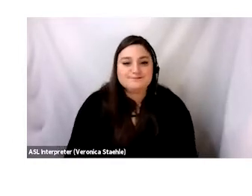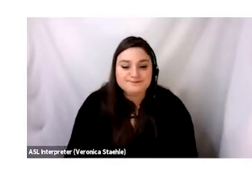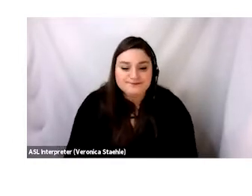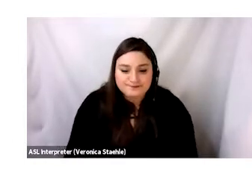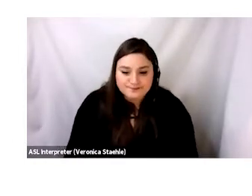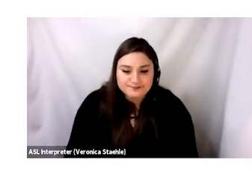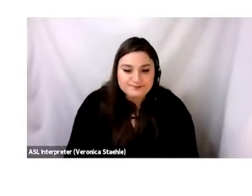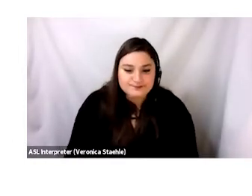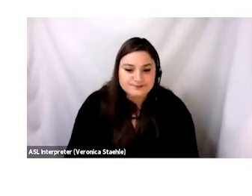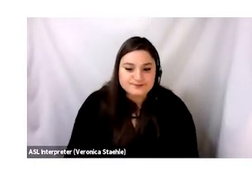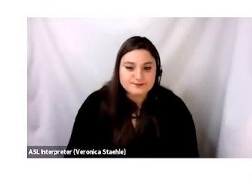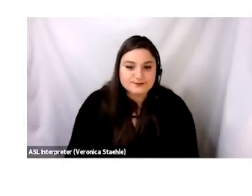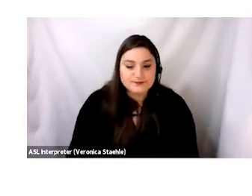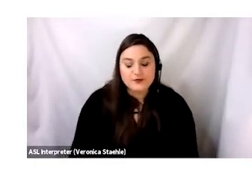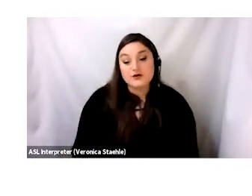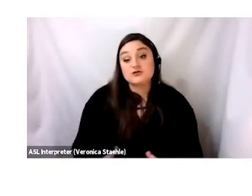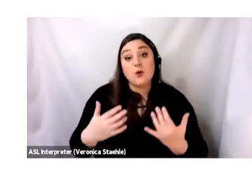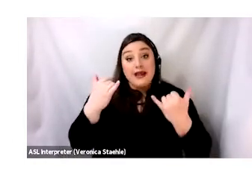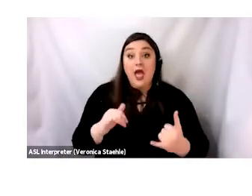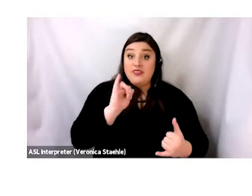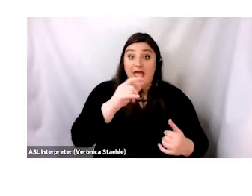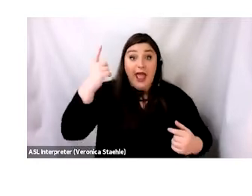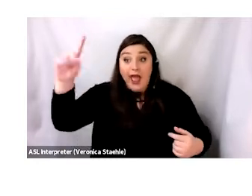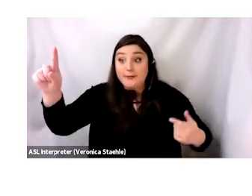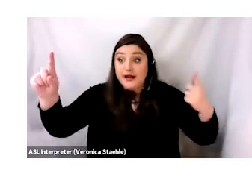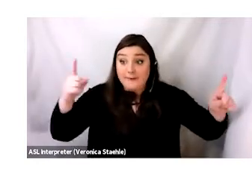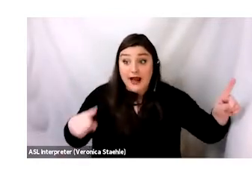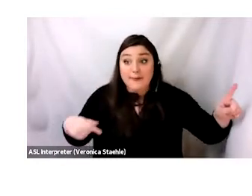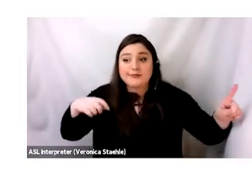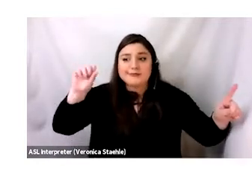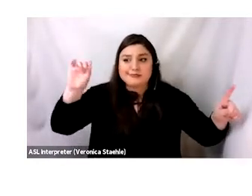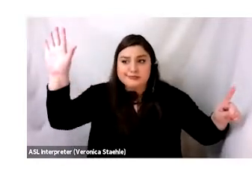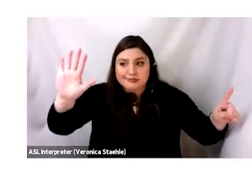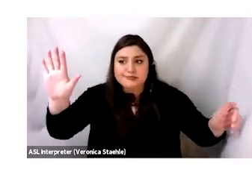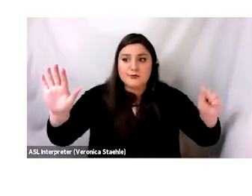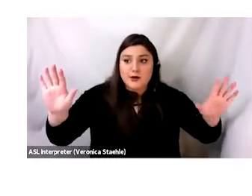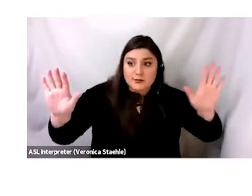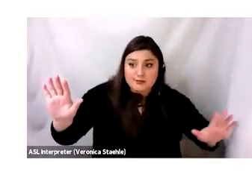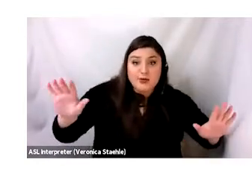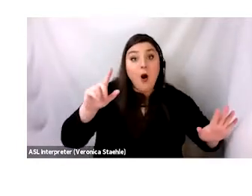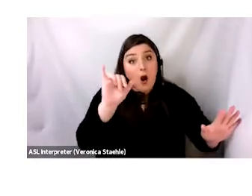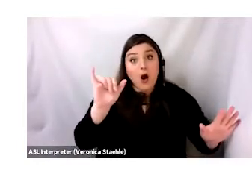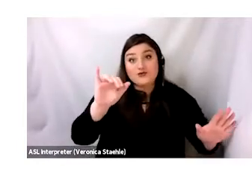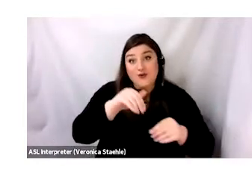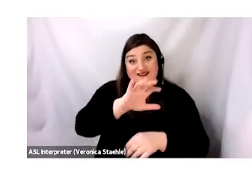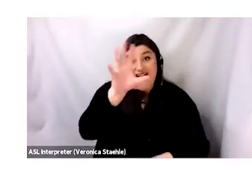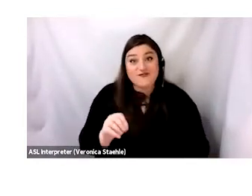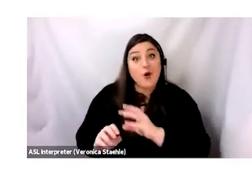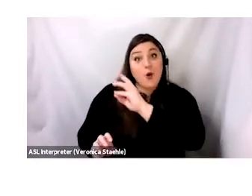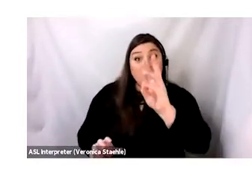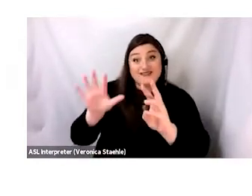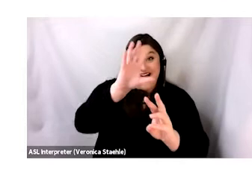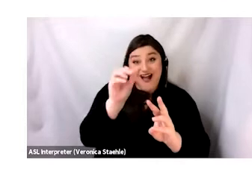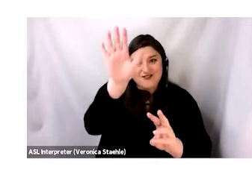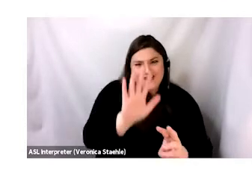culture around this same time. There's about 100, more than 100 African languages that had a word for